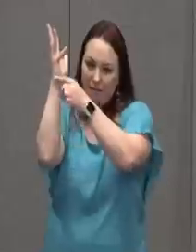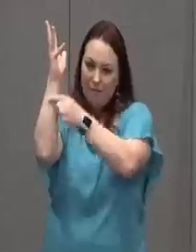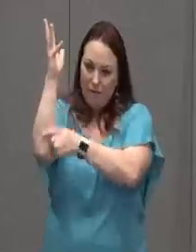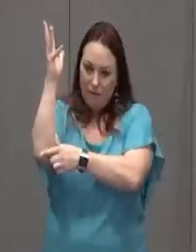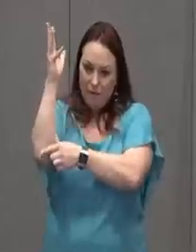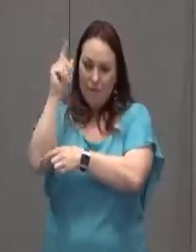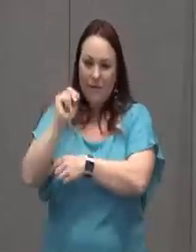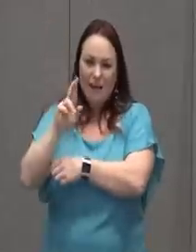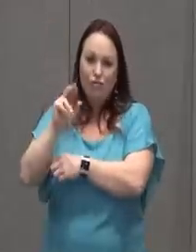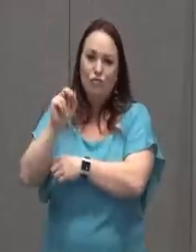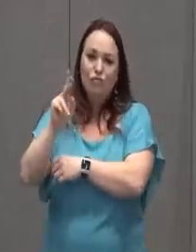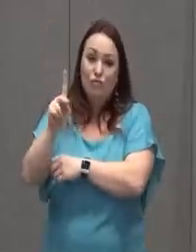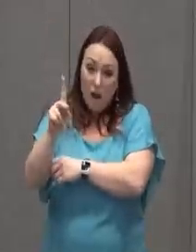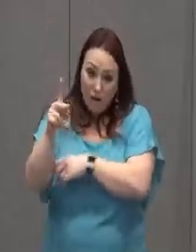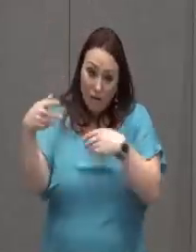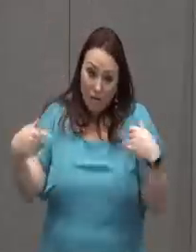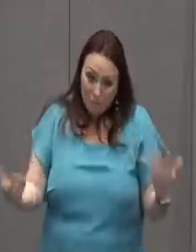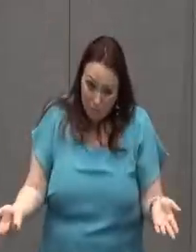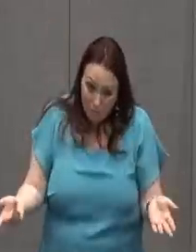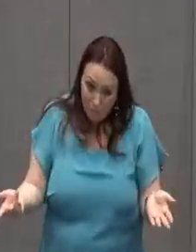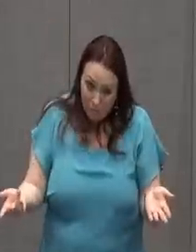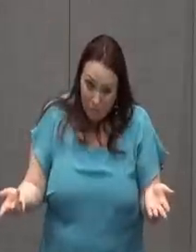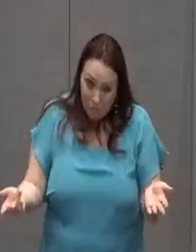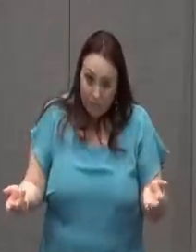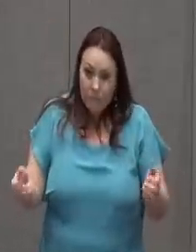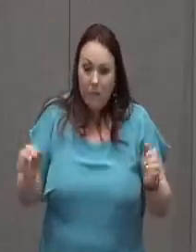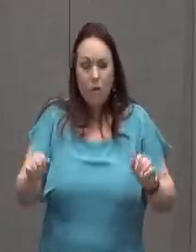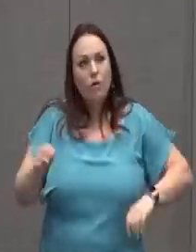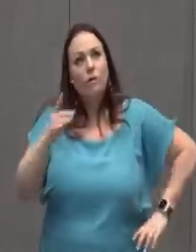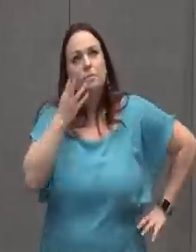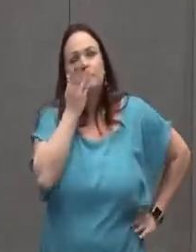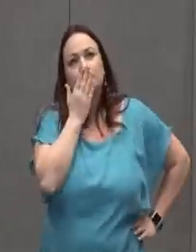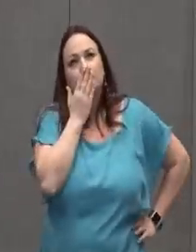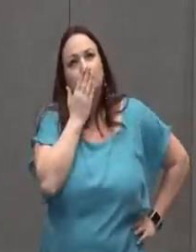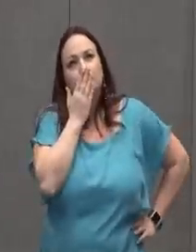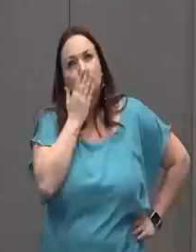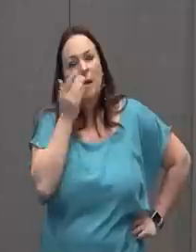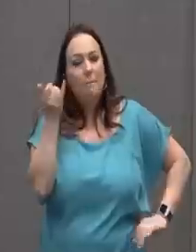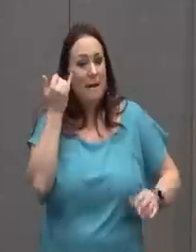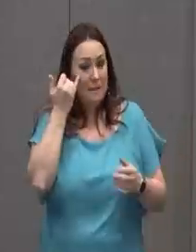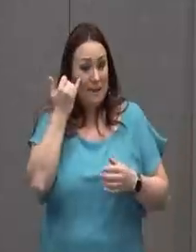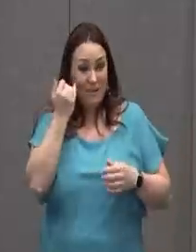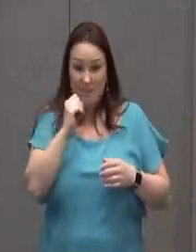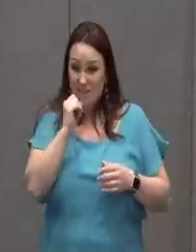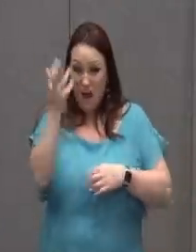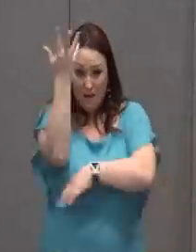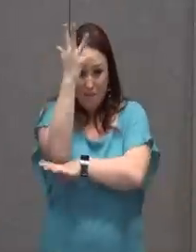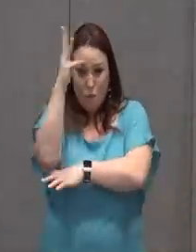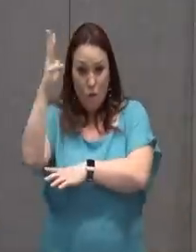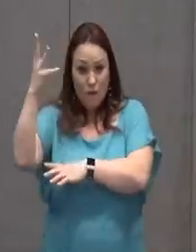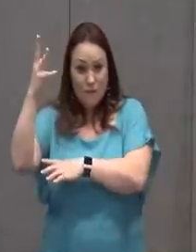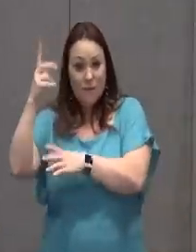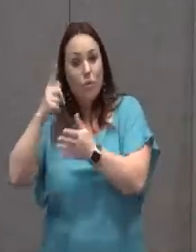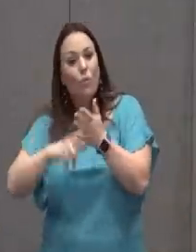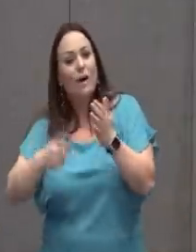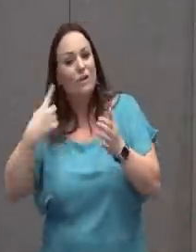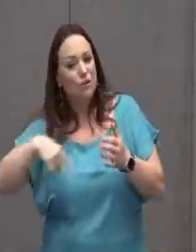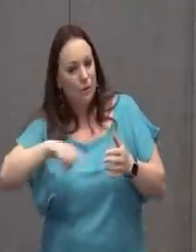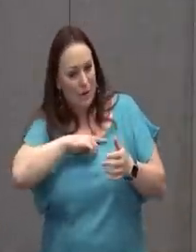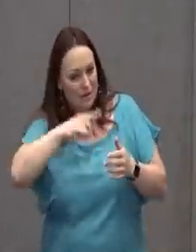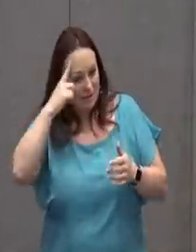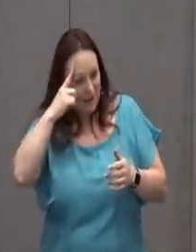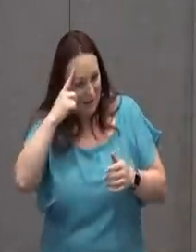maybe not. Let's so see. So what could it be instead of a forest? What do we think the ants are